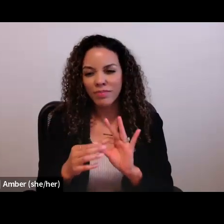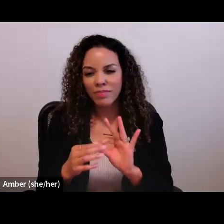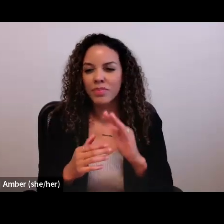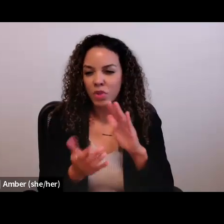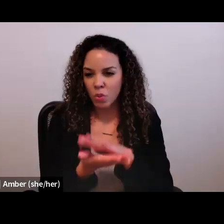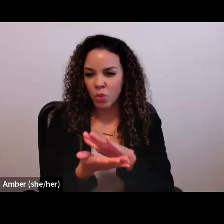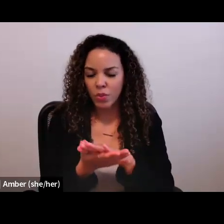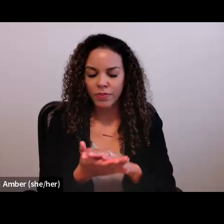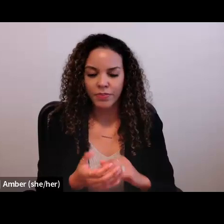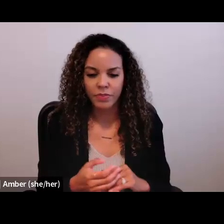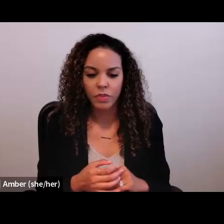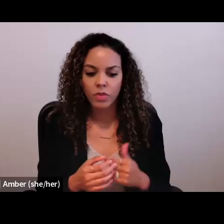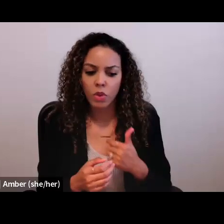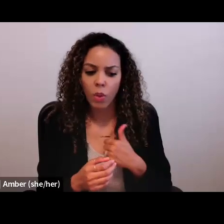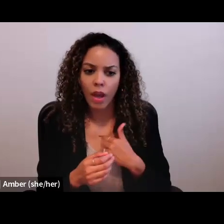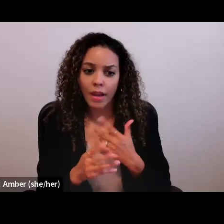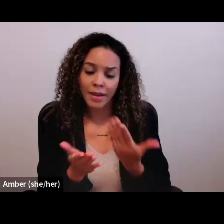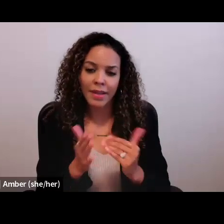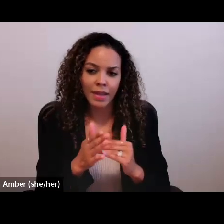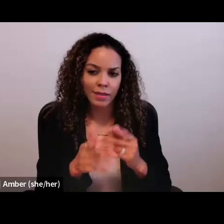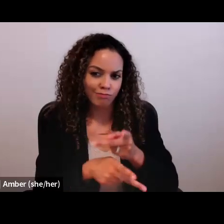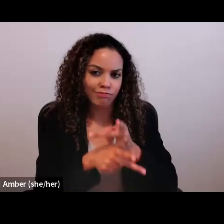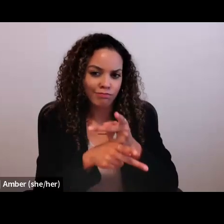so I caution us all to think about that. Again, I've had to